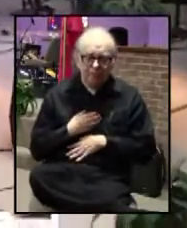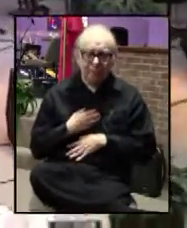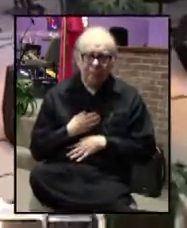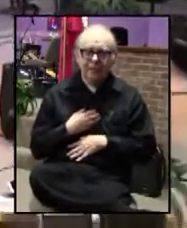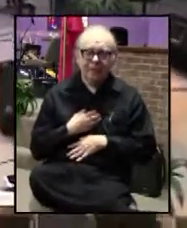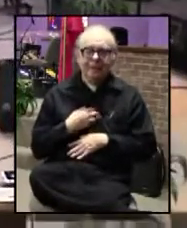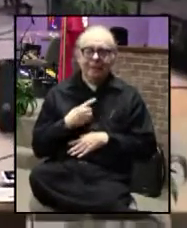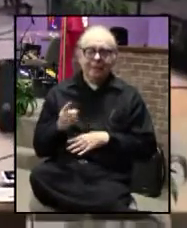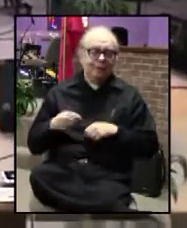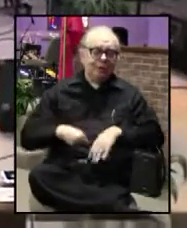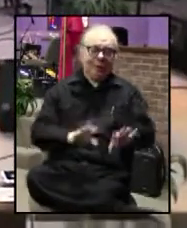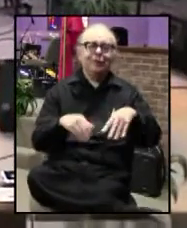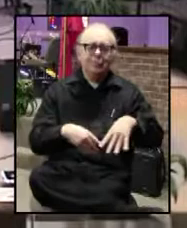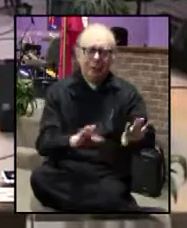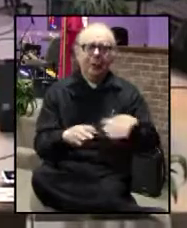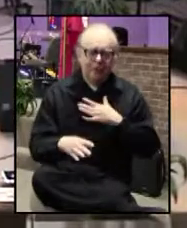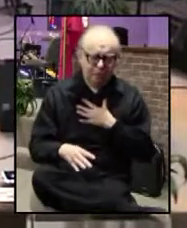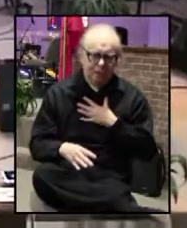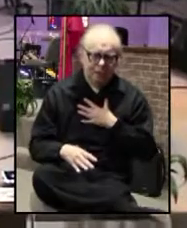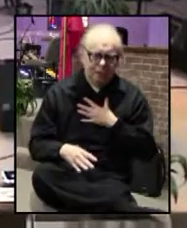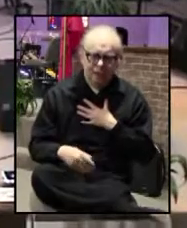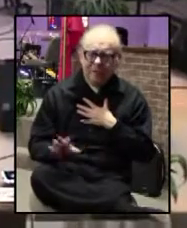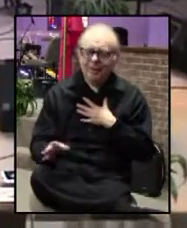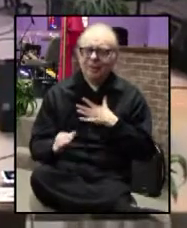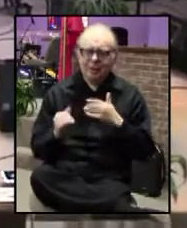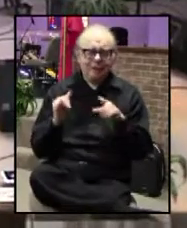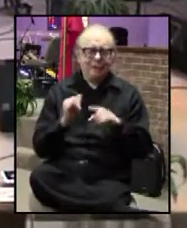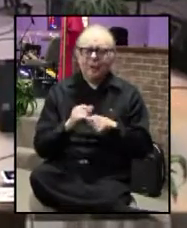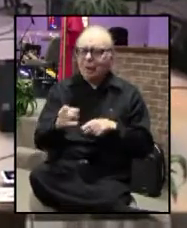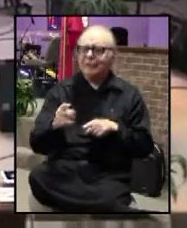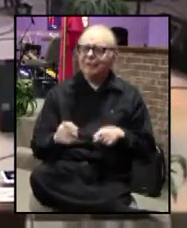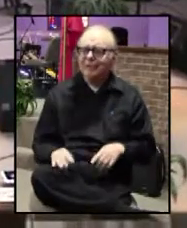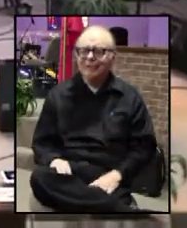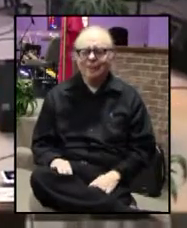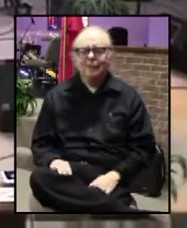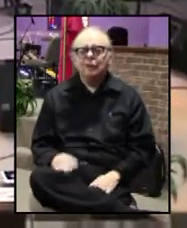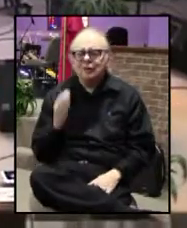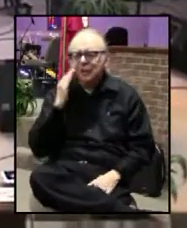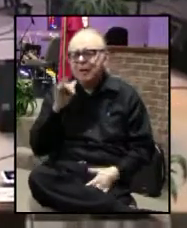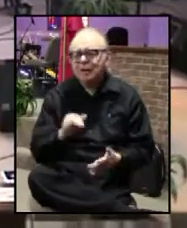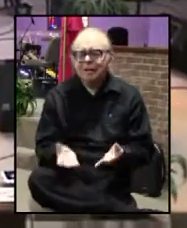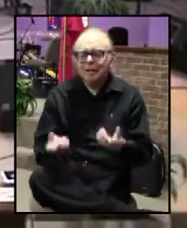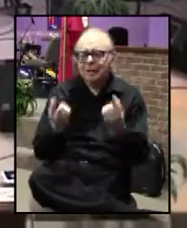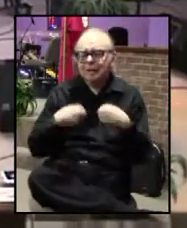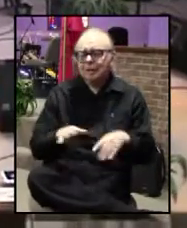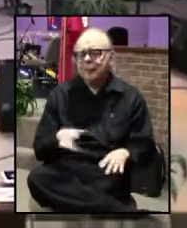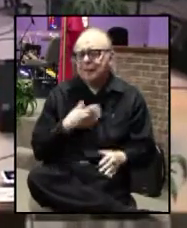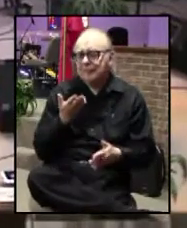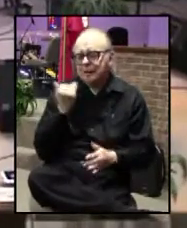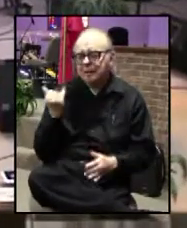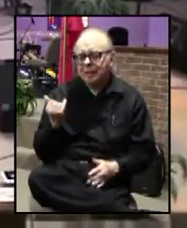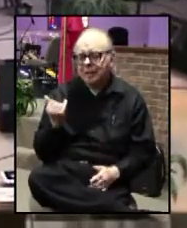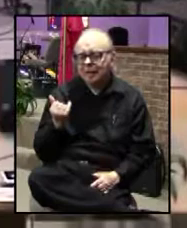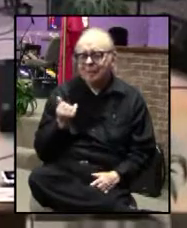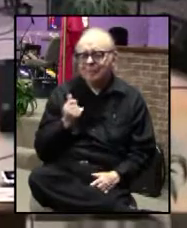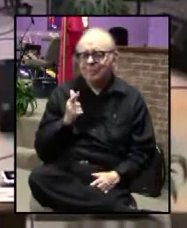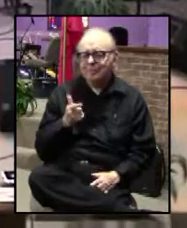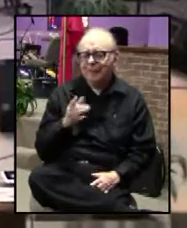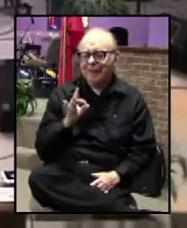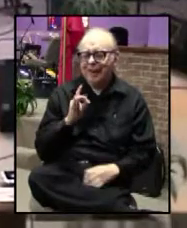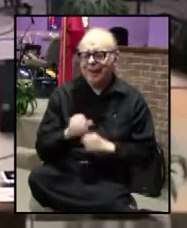And I want to say, "Get away. You're cursed." You know? "Come back when you feel better in like 28